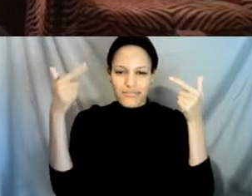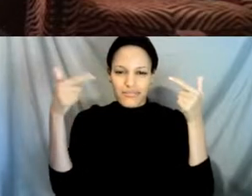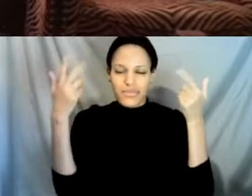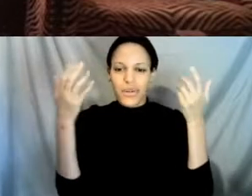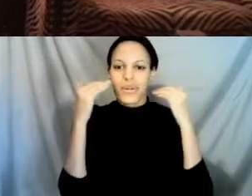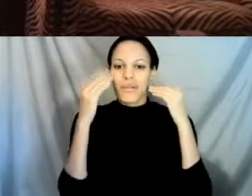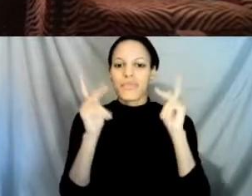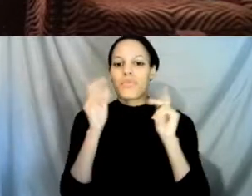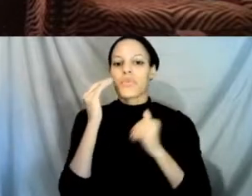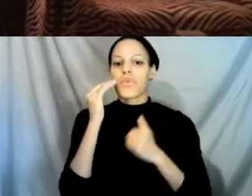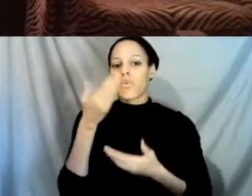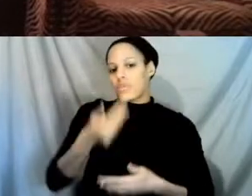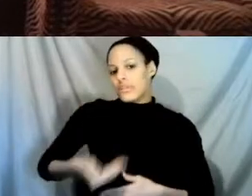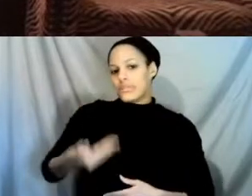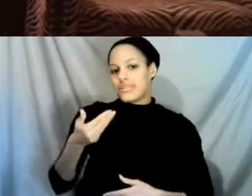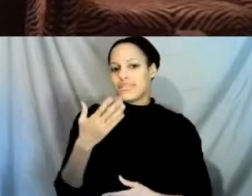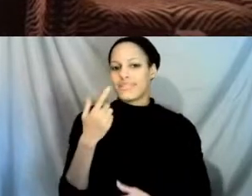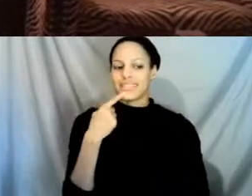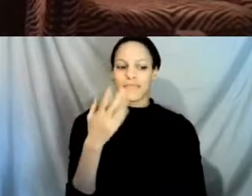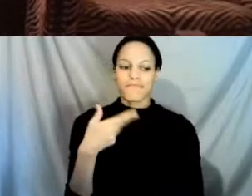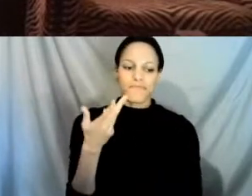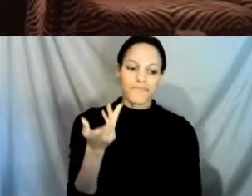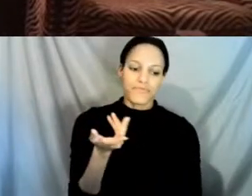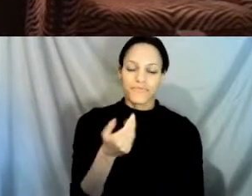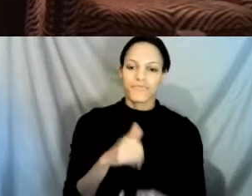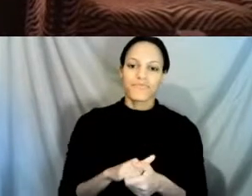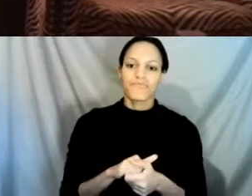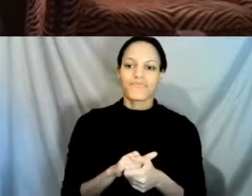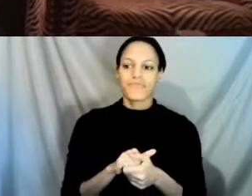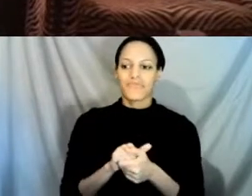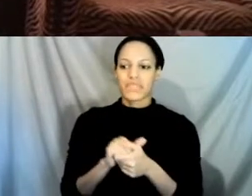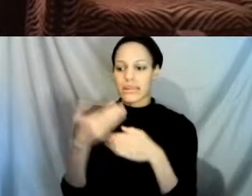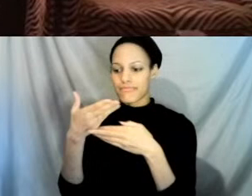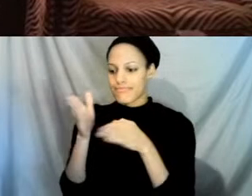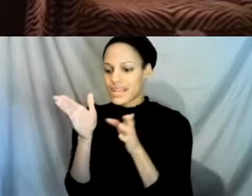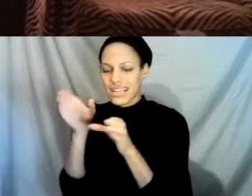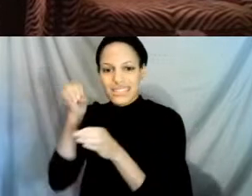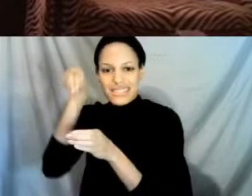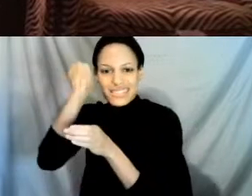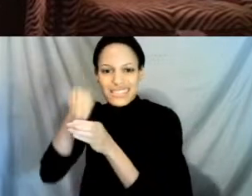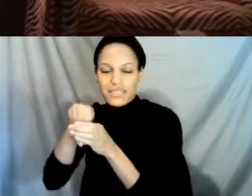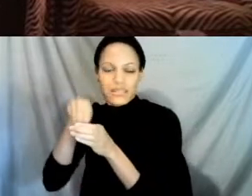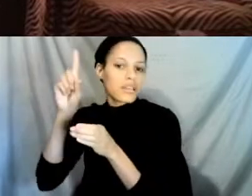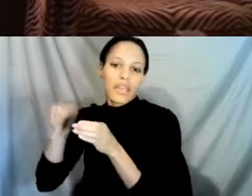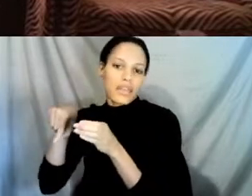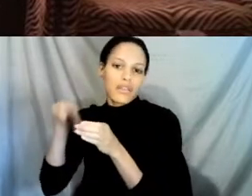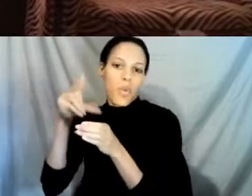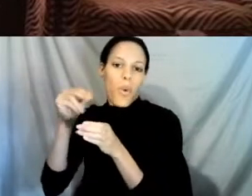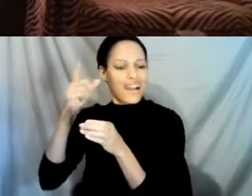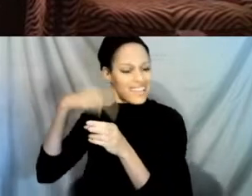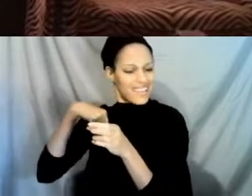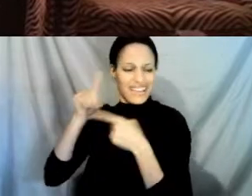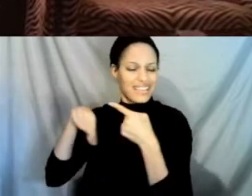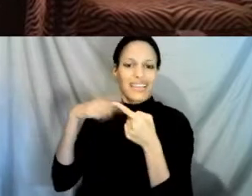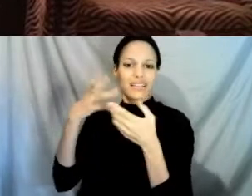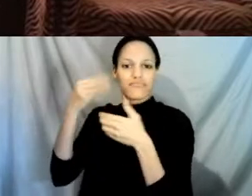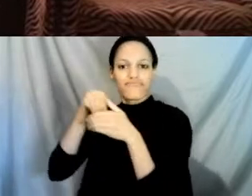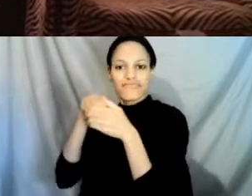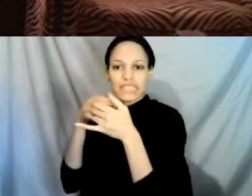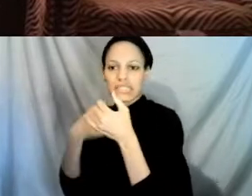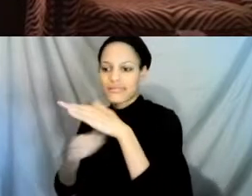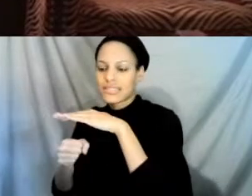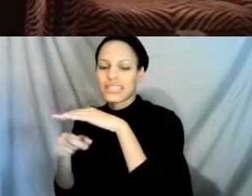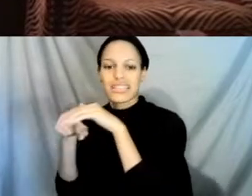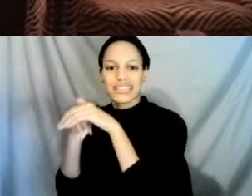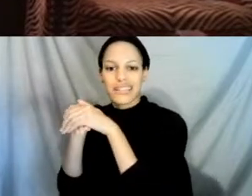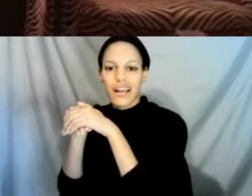will probably say you can't really put me in a box. I can't put myself in a box. I love to wear Adidas,